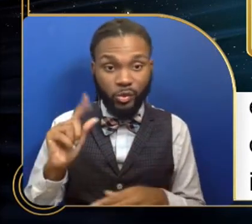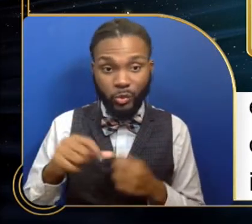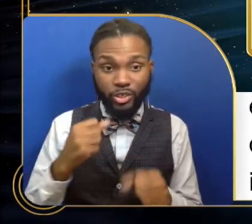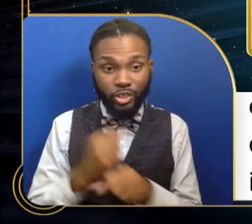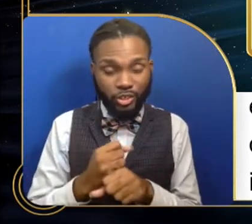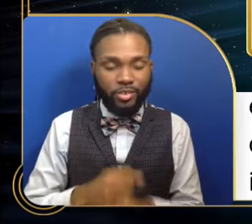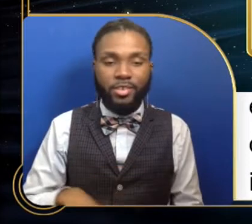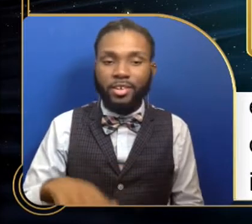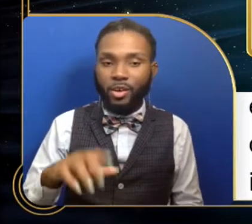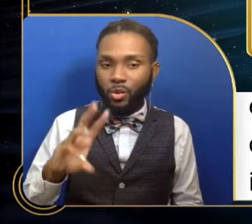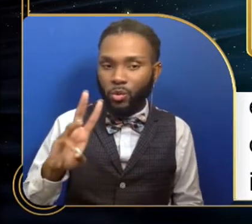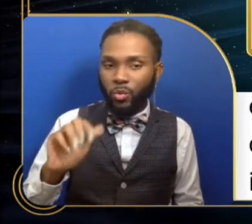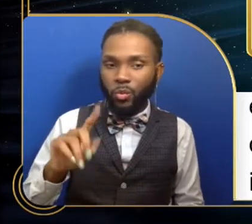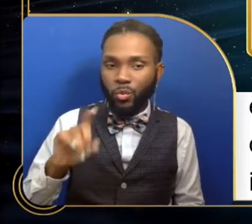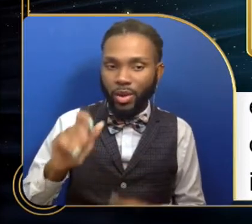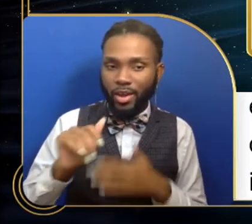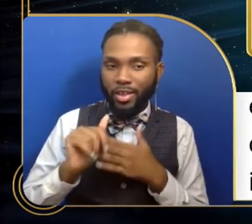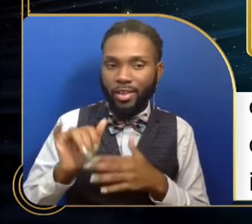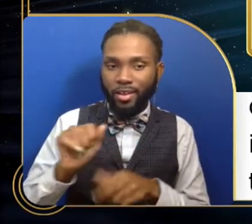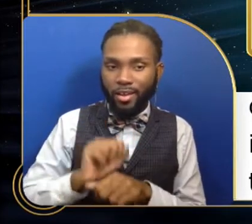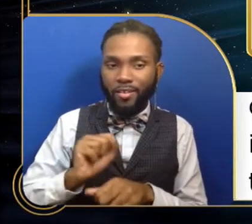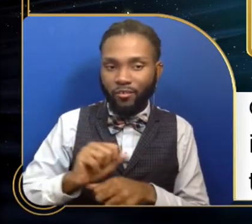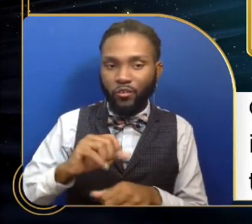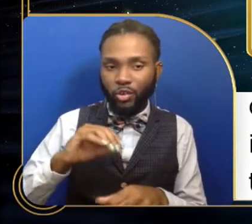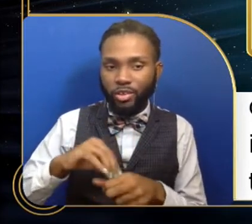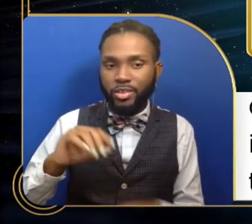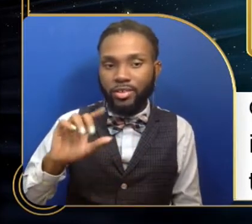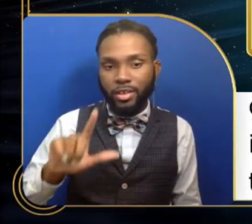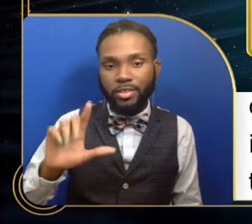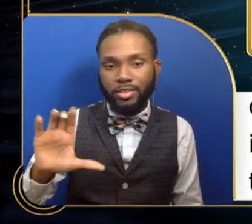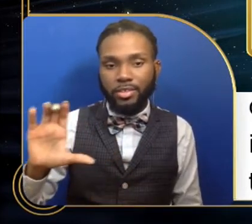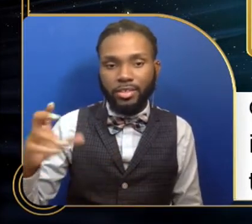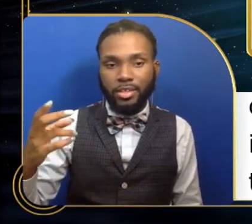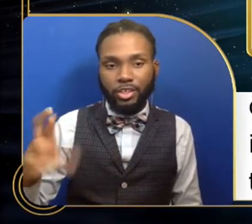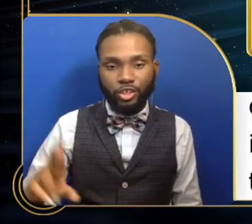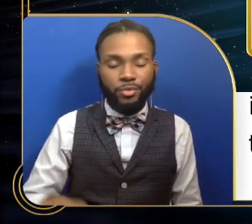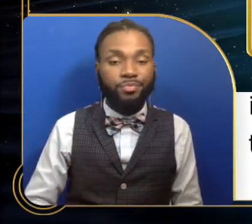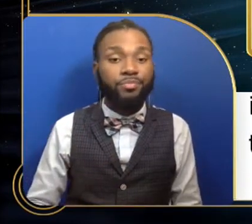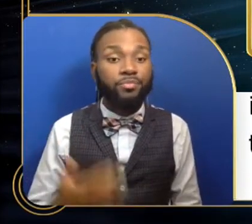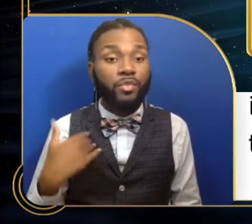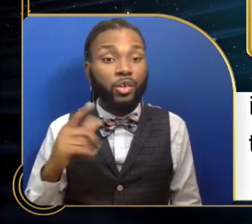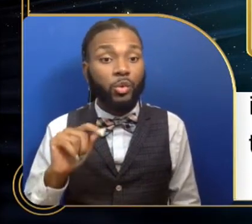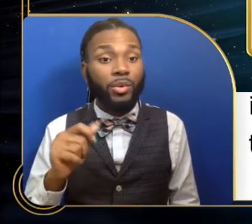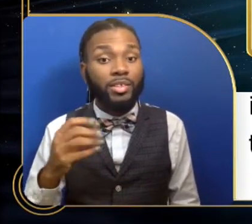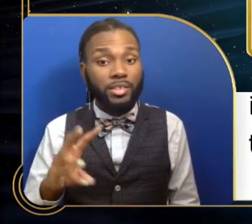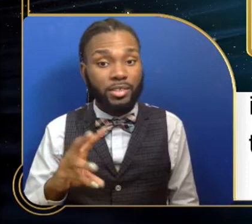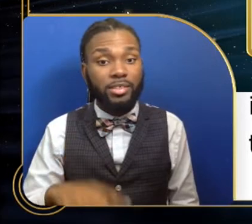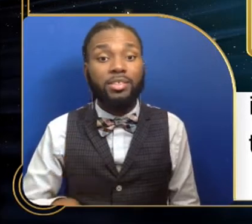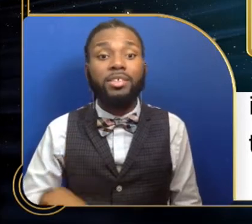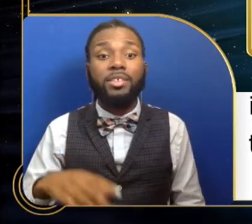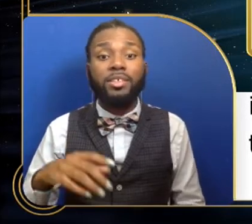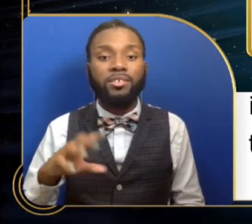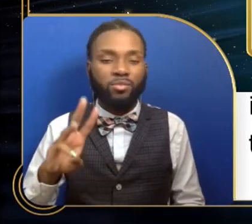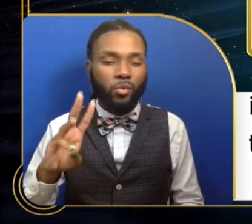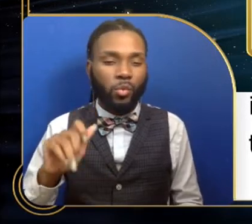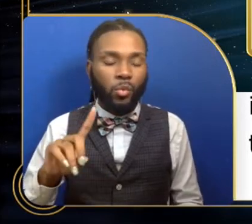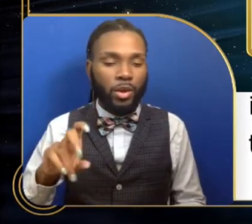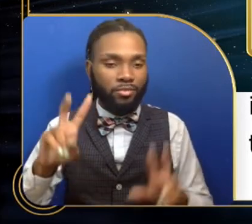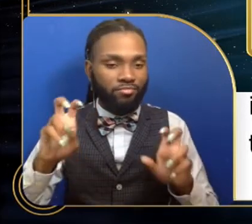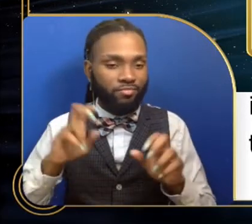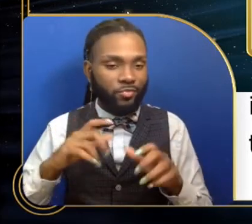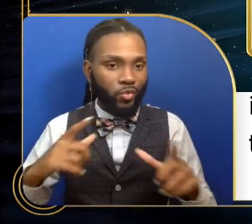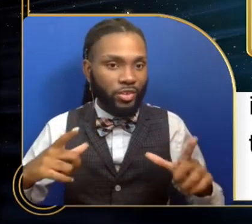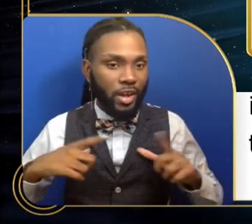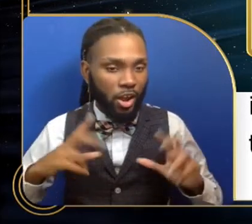led those efforts at LCCHR. In 2016, Wade, quote, retired from his role at